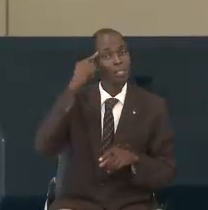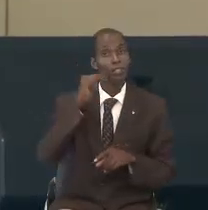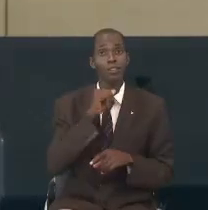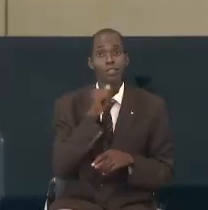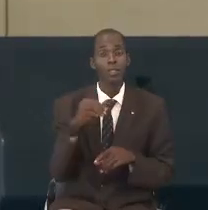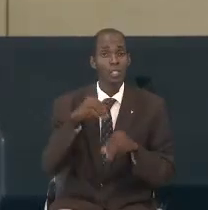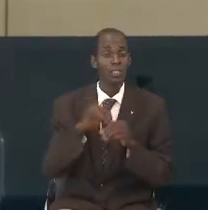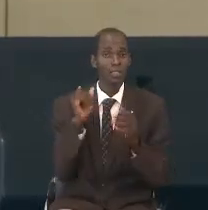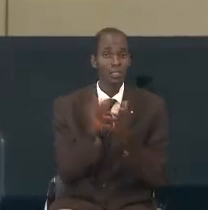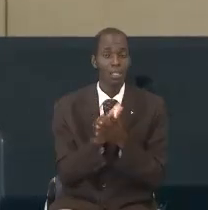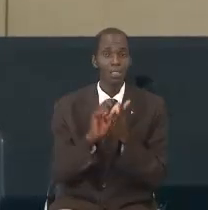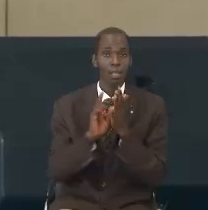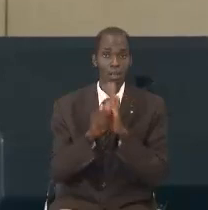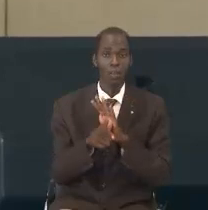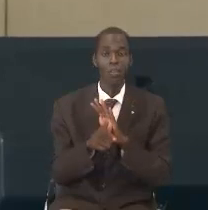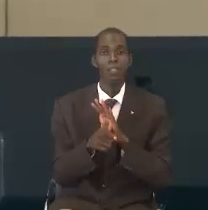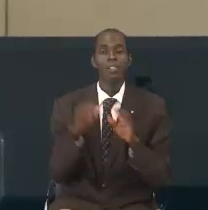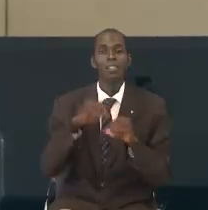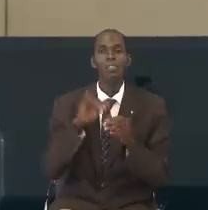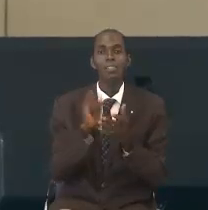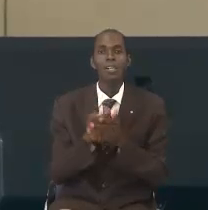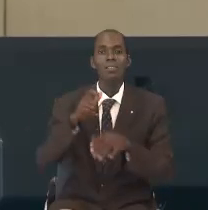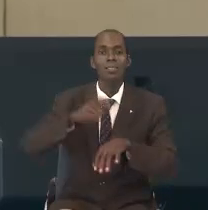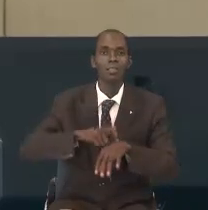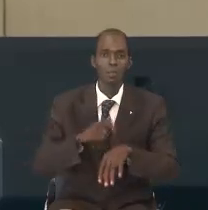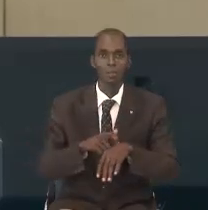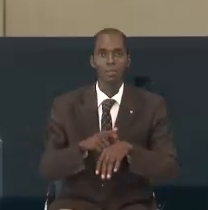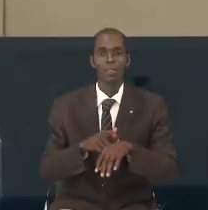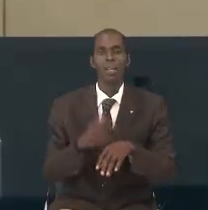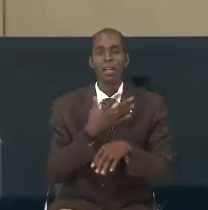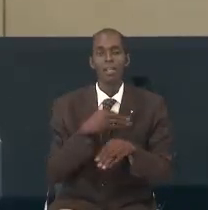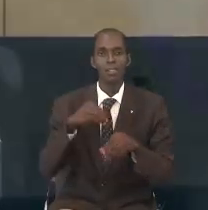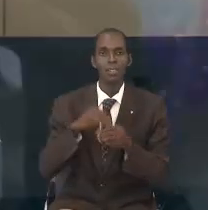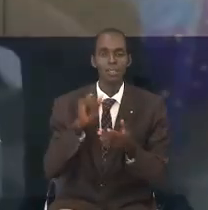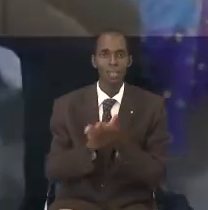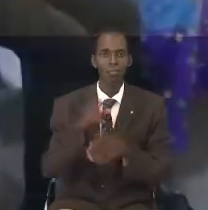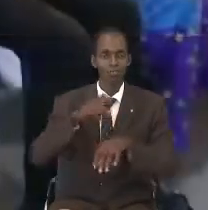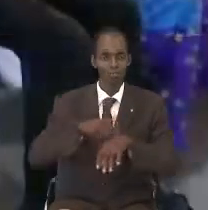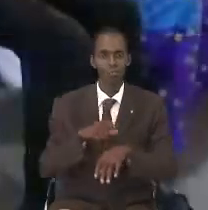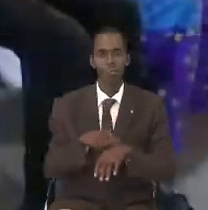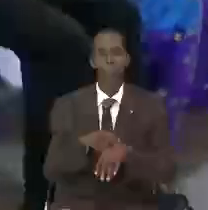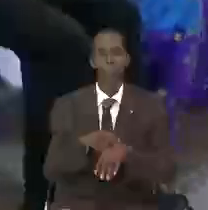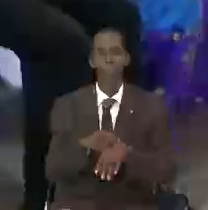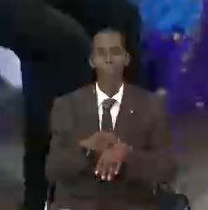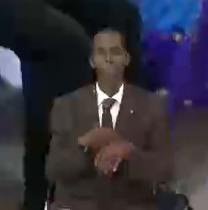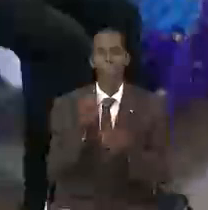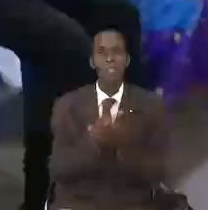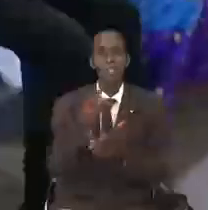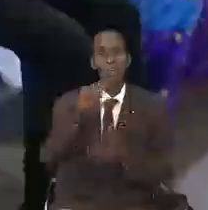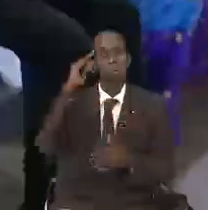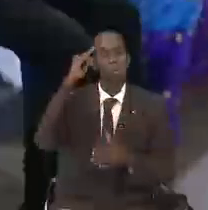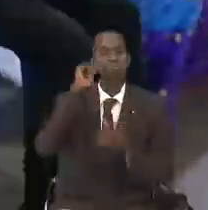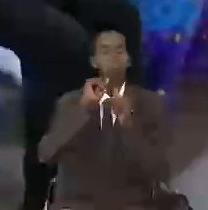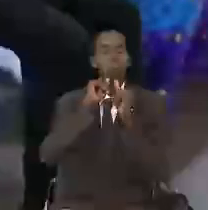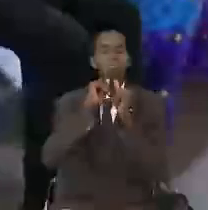an hour, such a time, at such a moment, that ye think not,